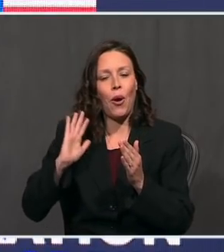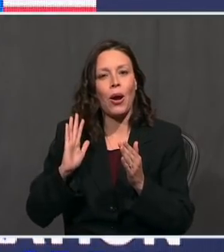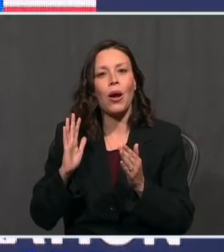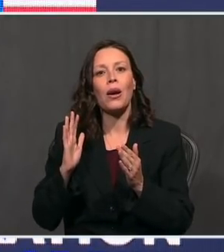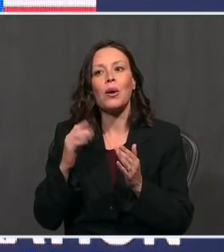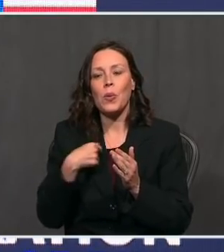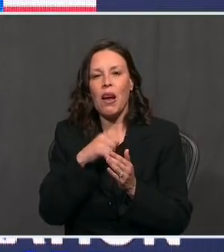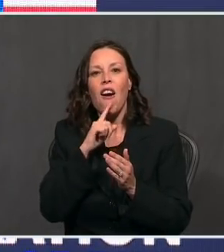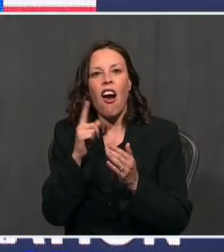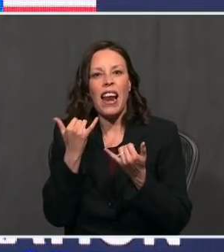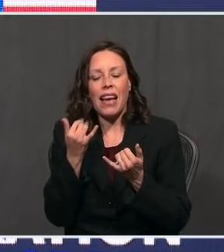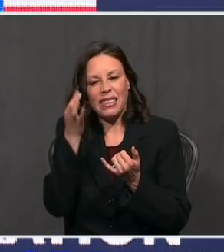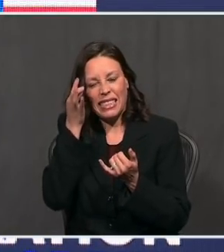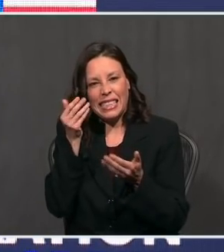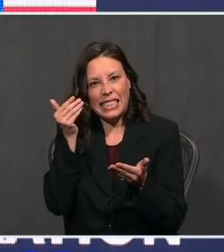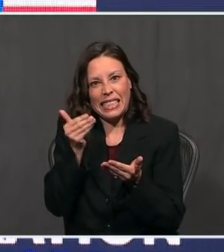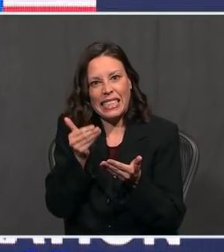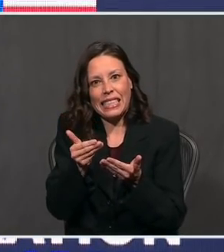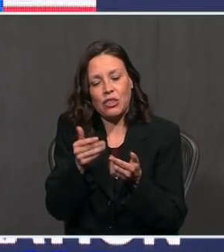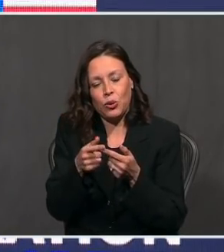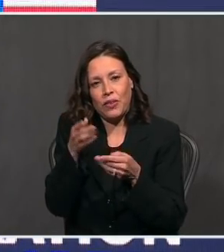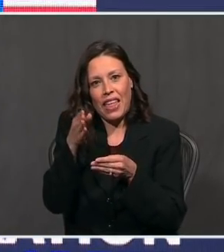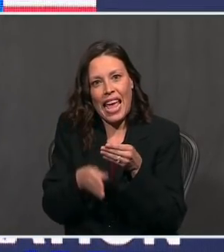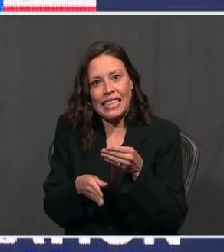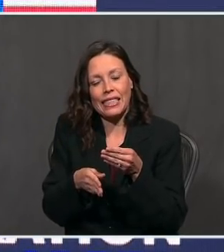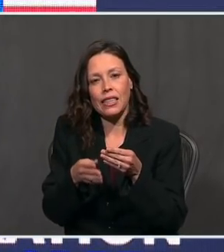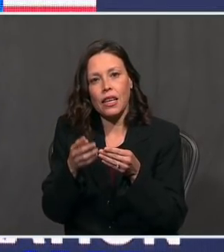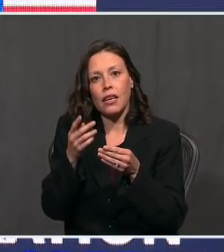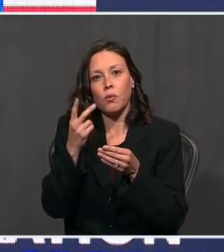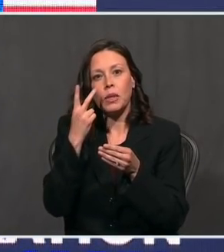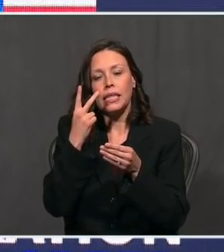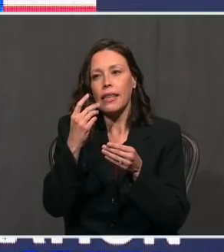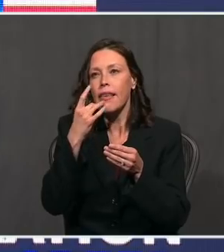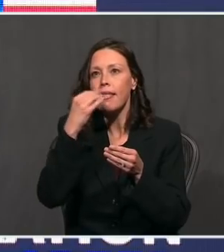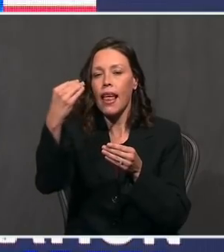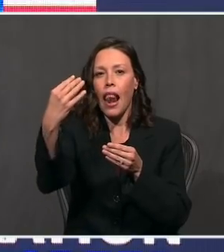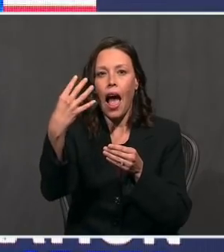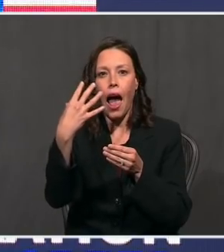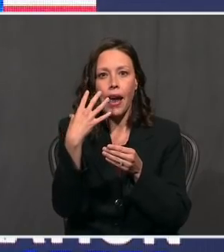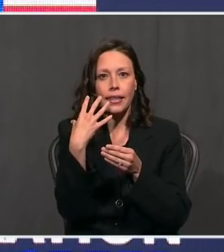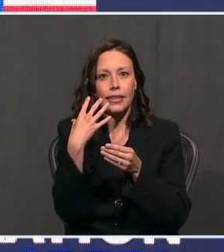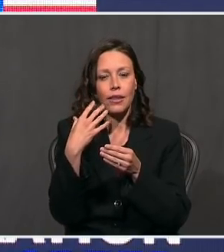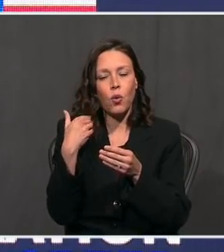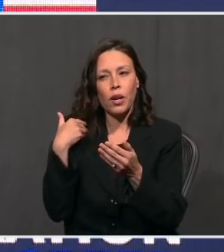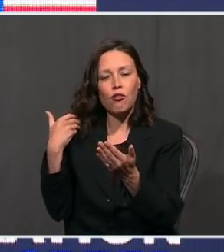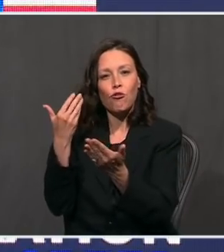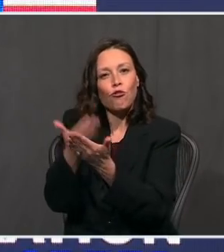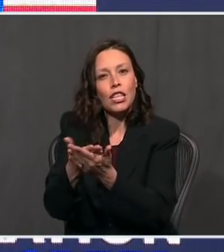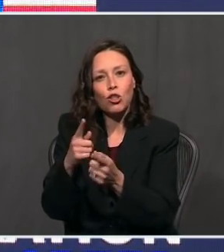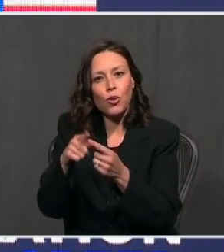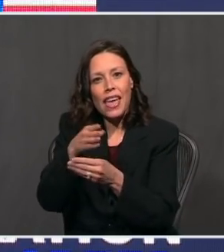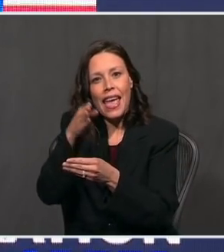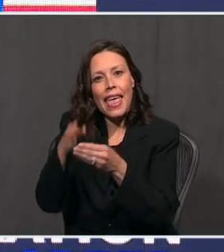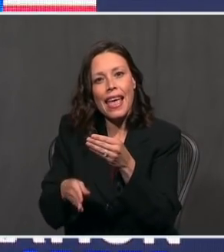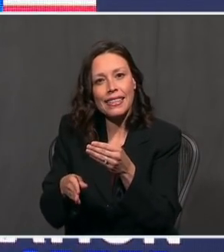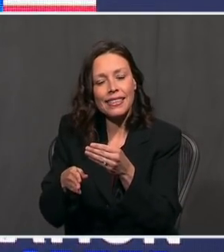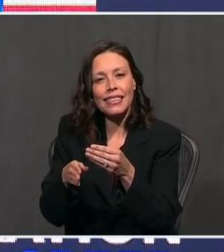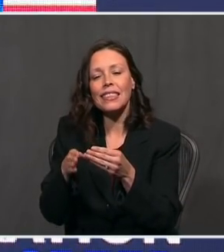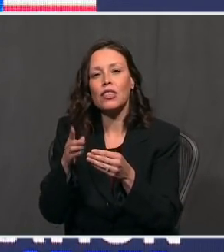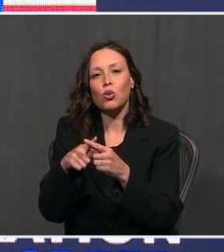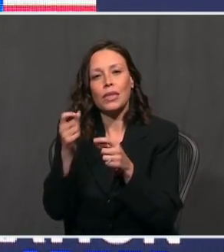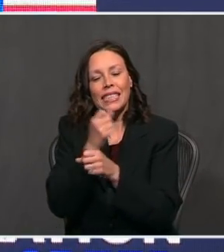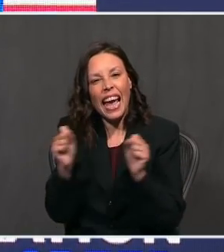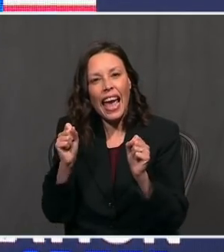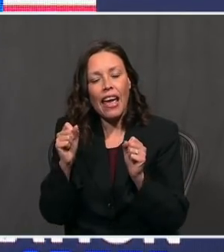corner. And we can see light at the end of the tunnel. But to reach the end of the tunnel and to save American